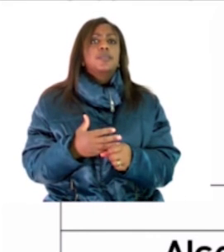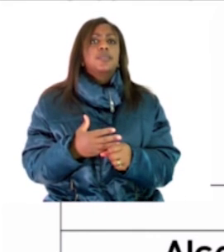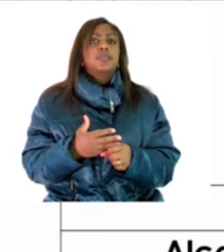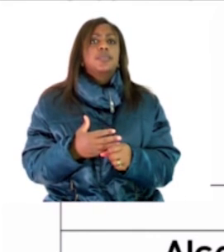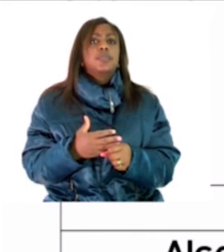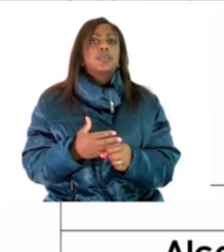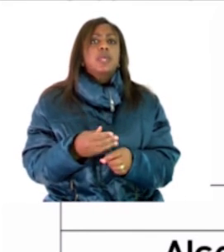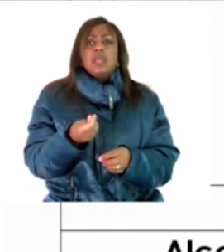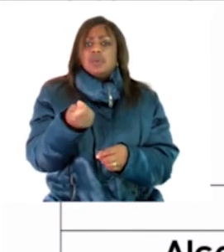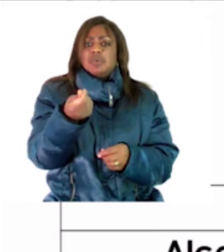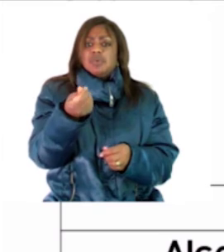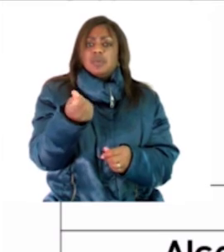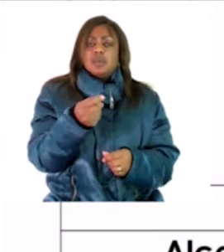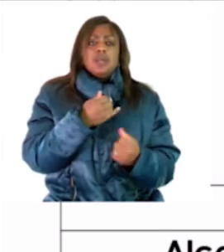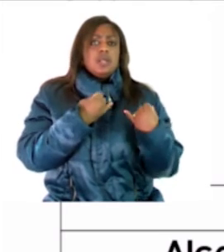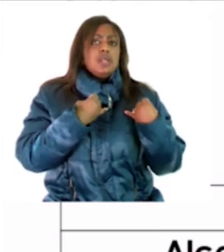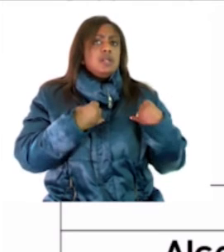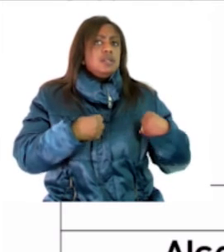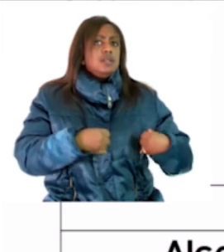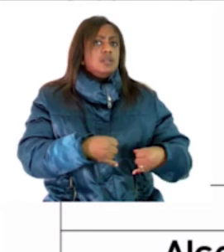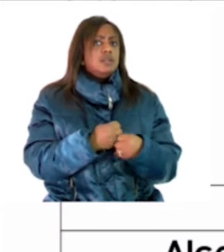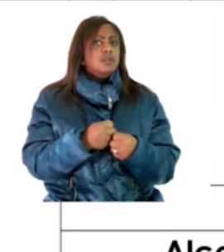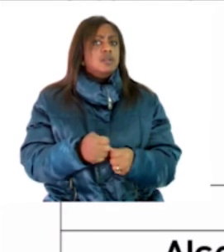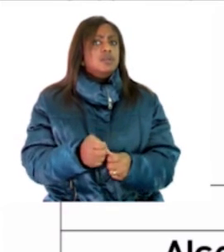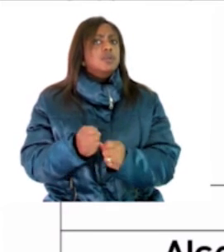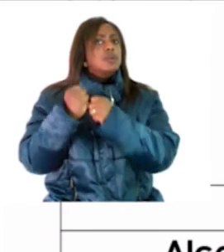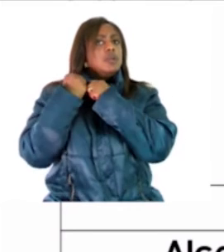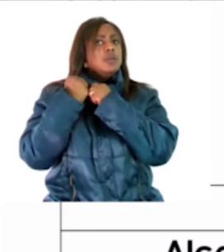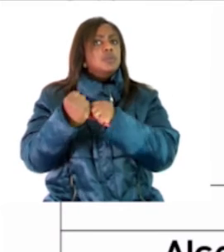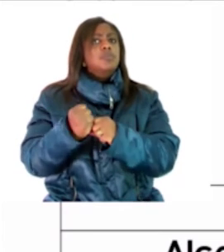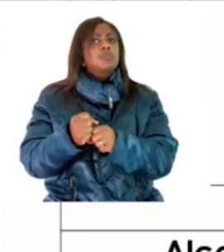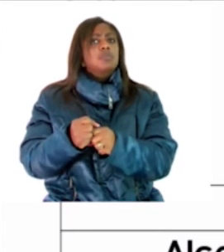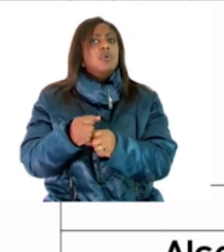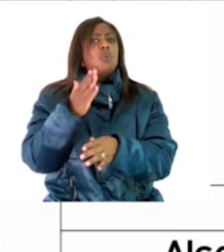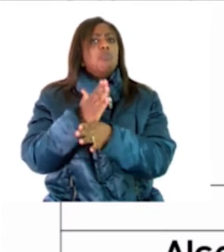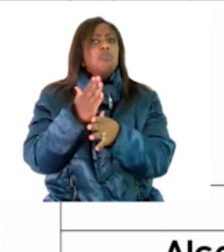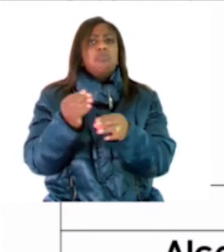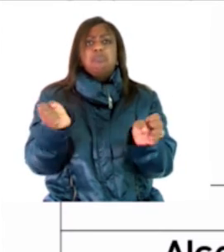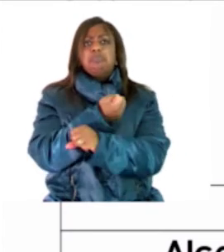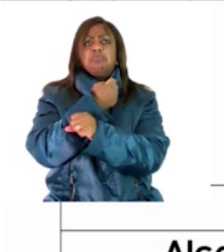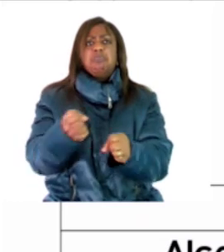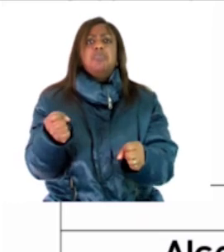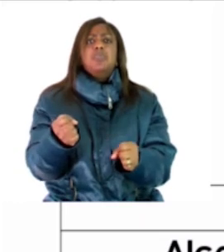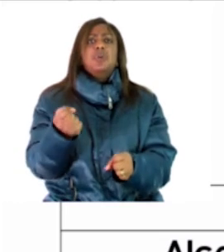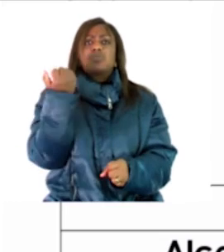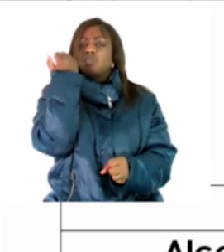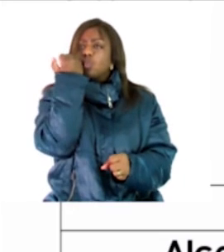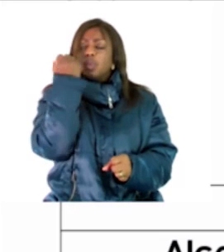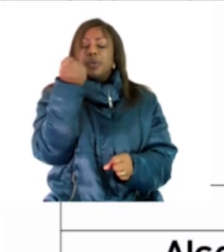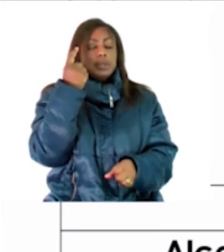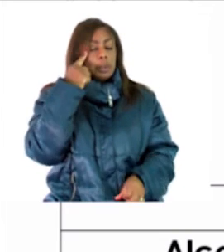our financial life? Addiction influences the ability to work well. Thus one can lose one's job as